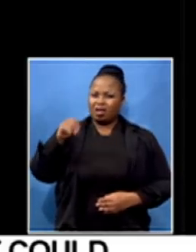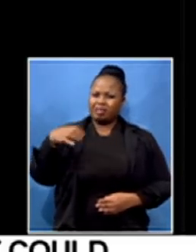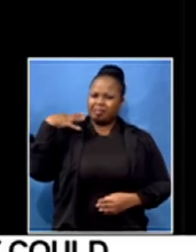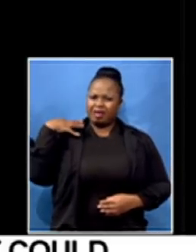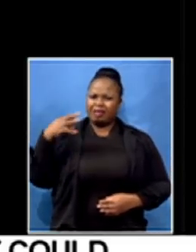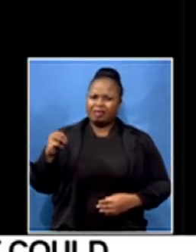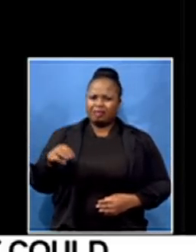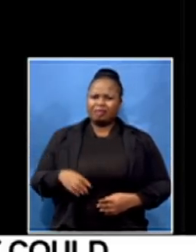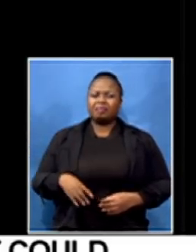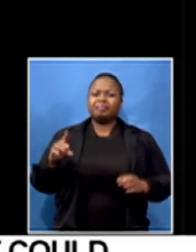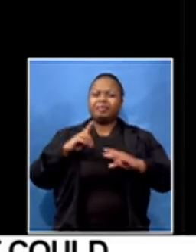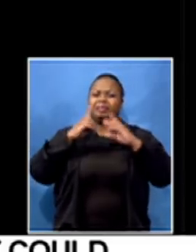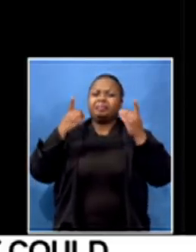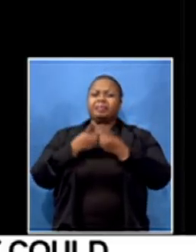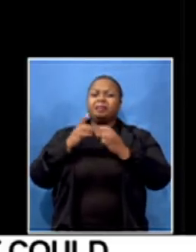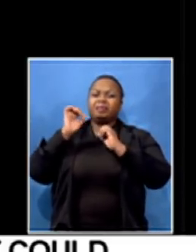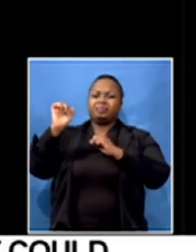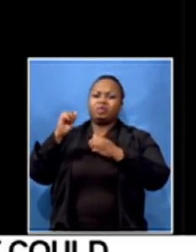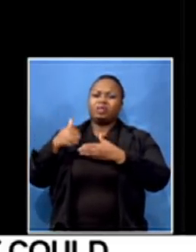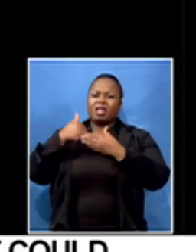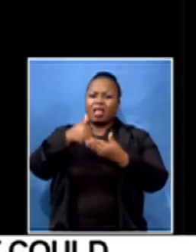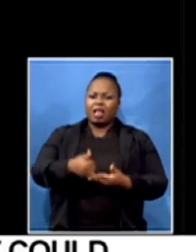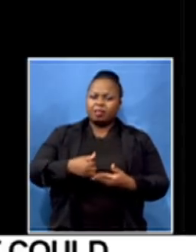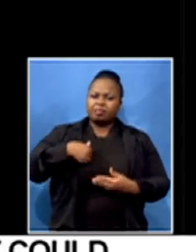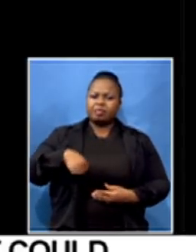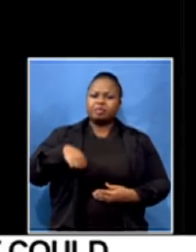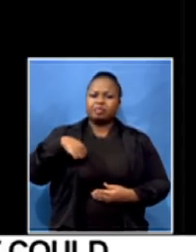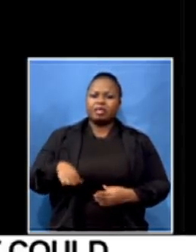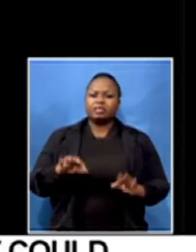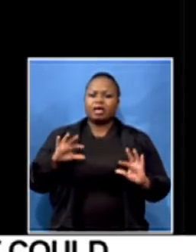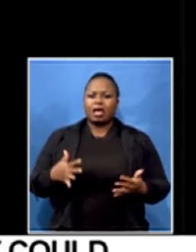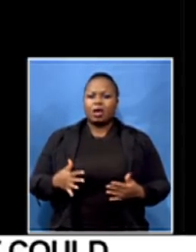the department assist the municipality